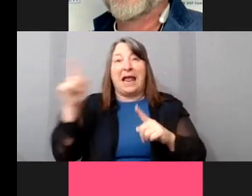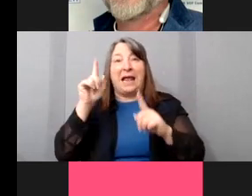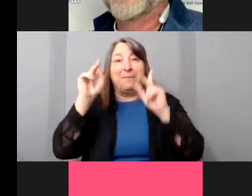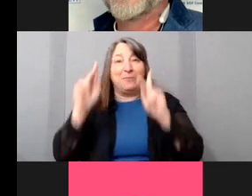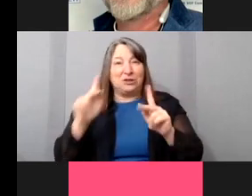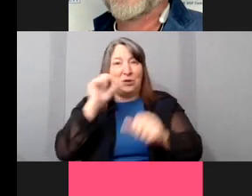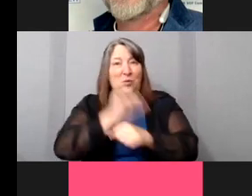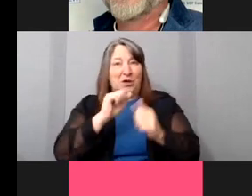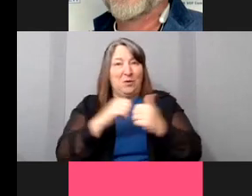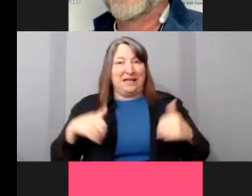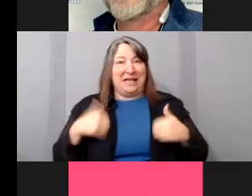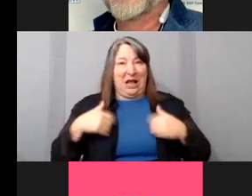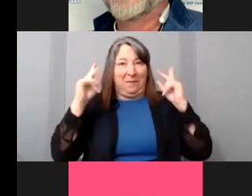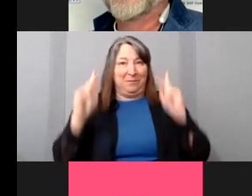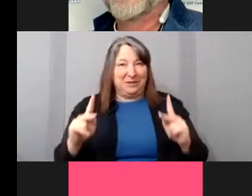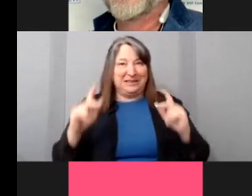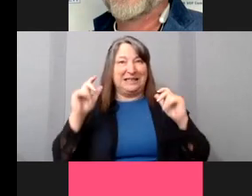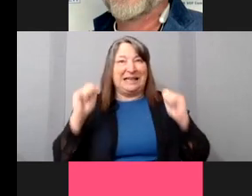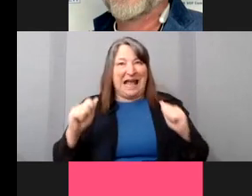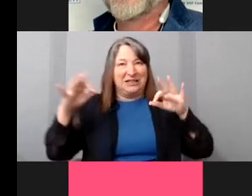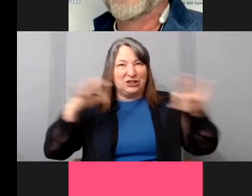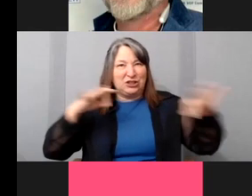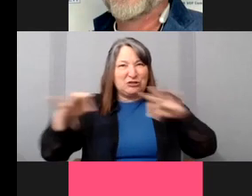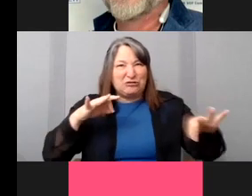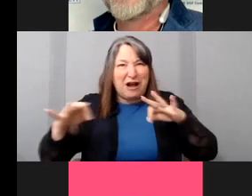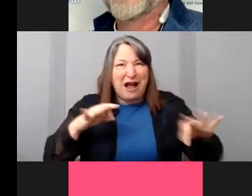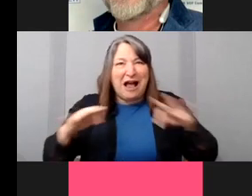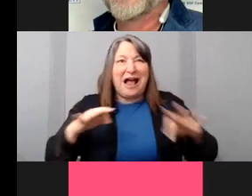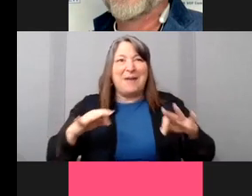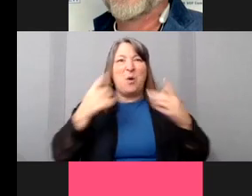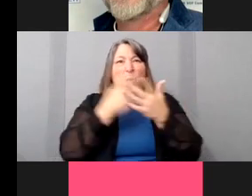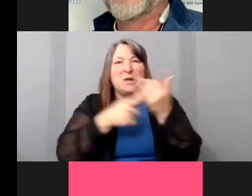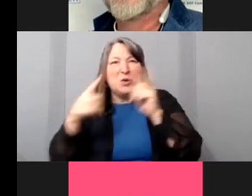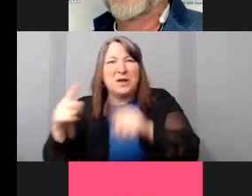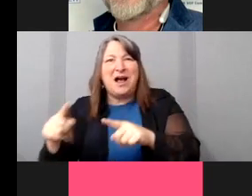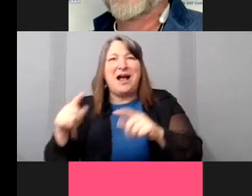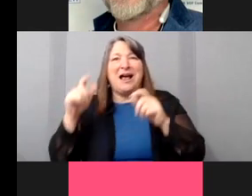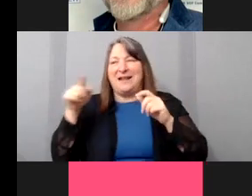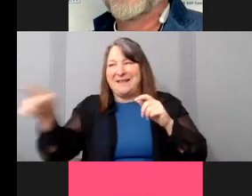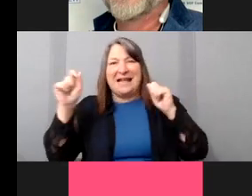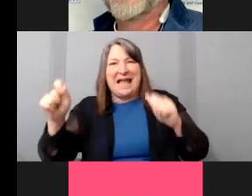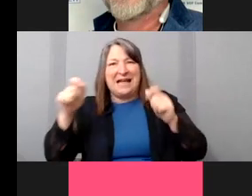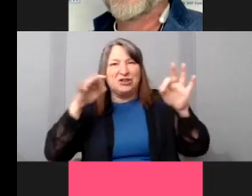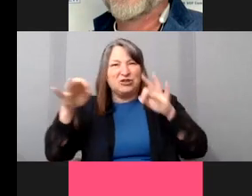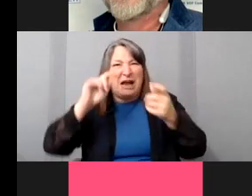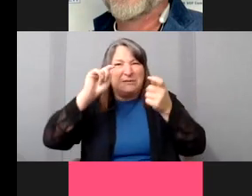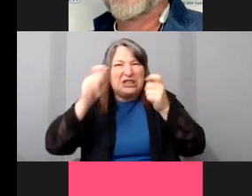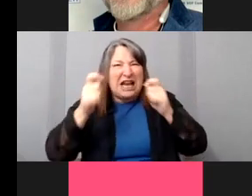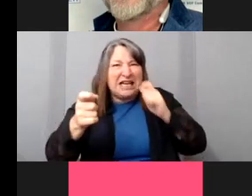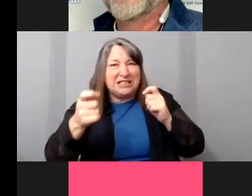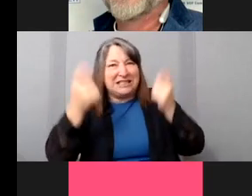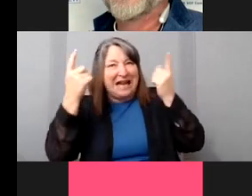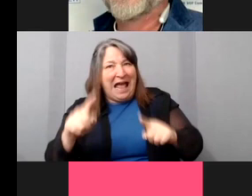and the changes and kind of the causal pathway of changes that they think happens for that young person as a result of that mentoring.